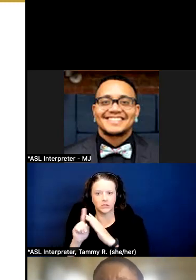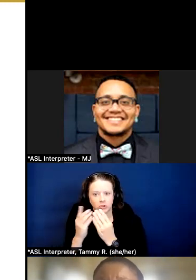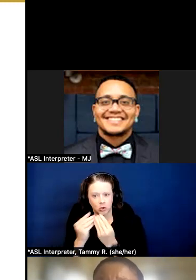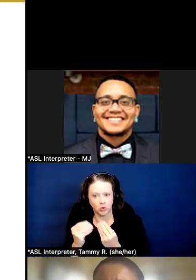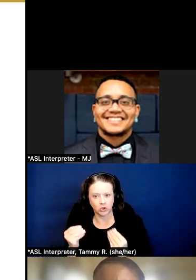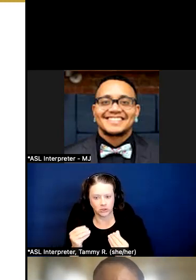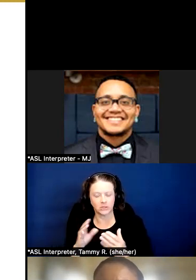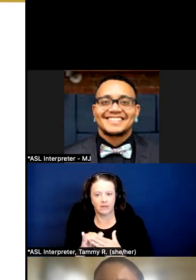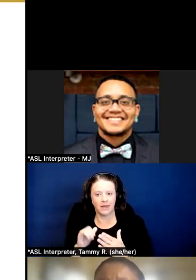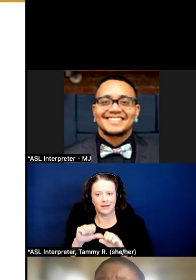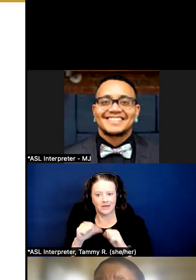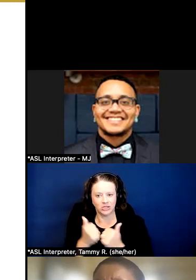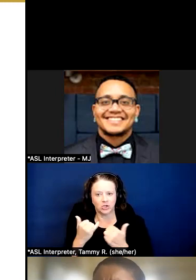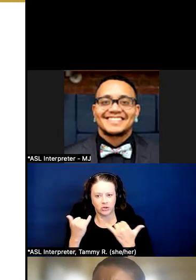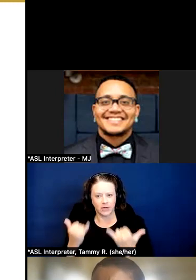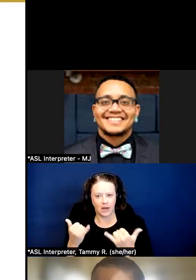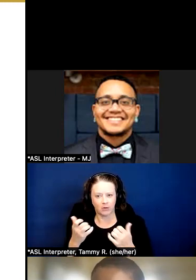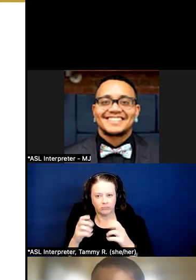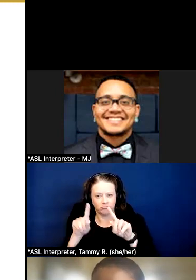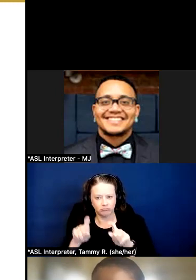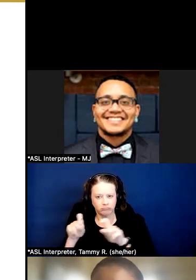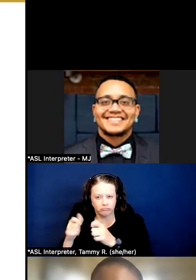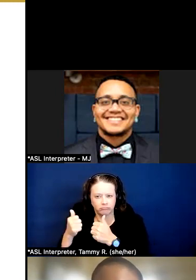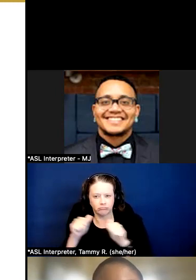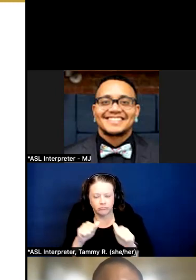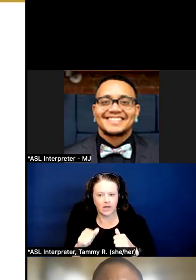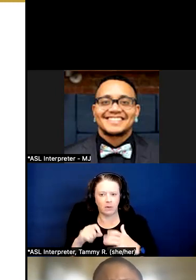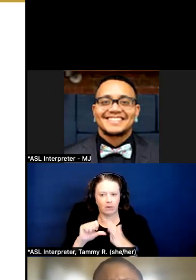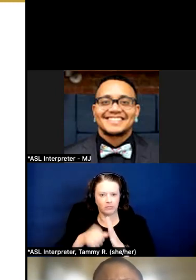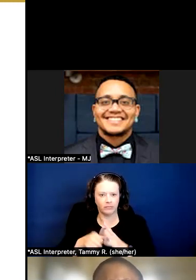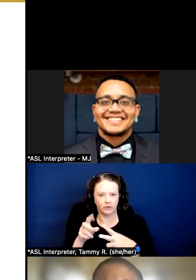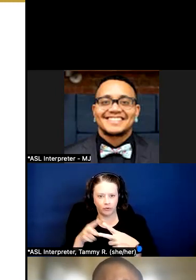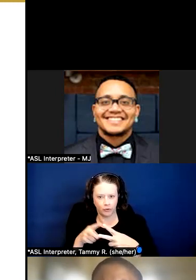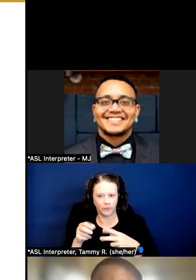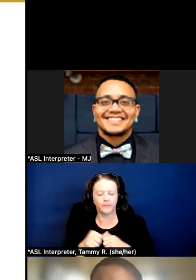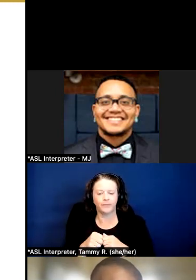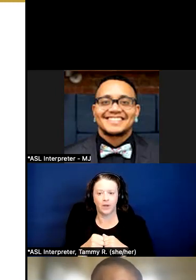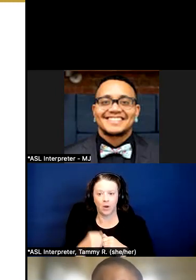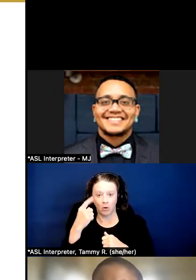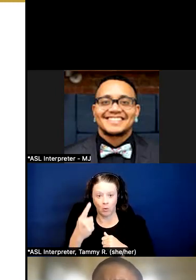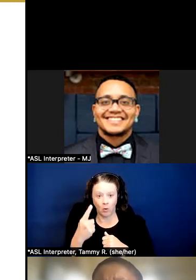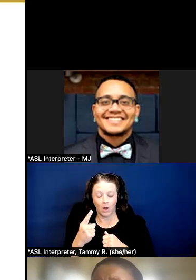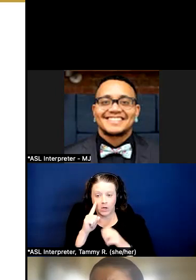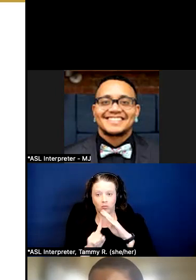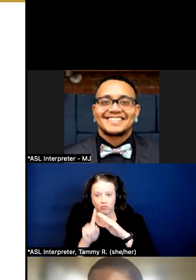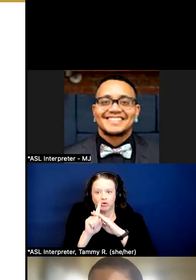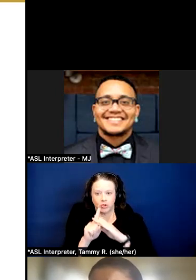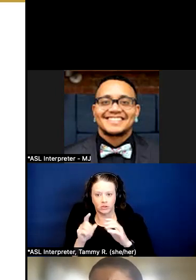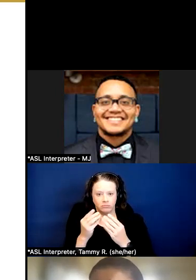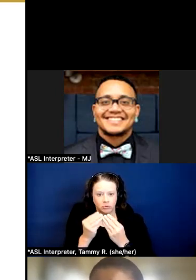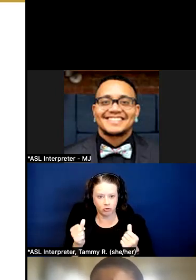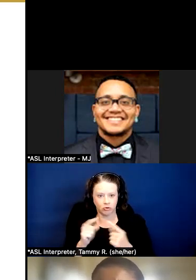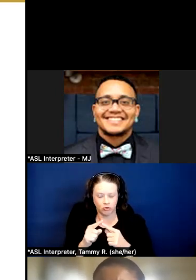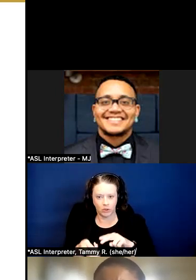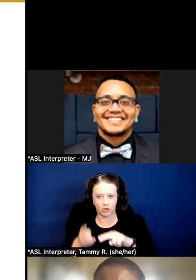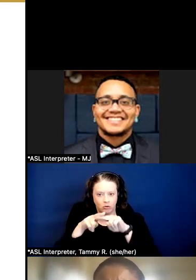currently exploring, and I will highlight two of these. Now, one of the emergent solutions to increase in affordable